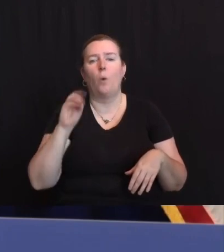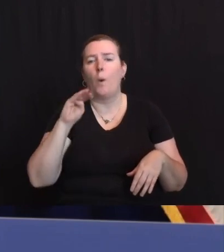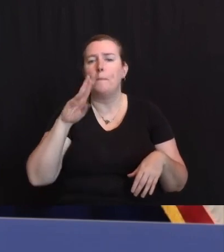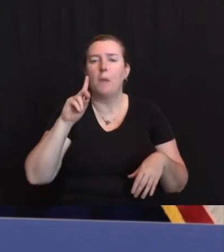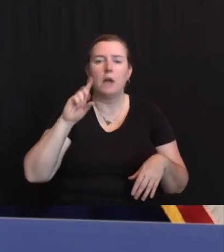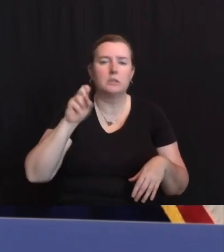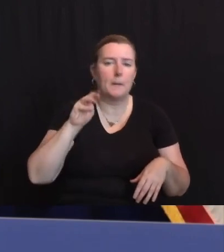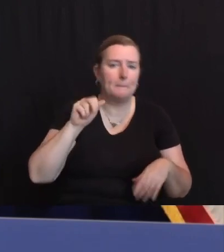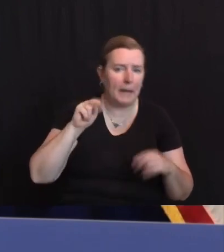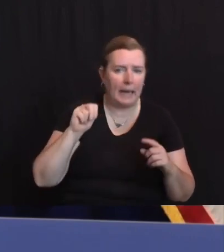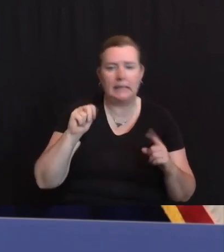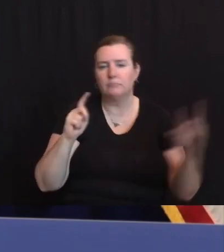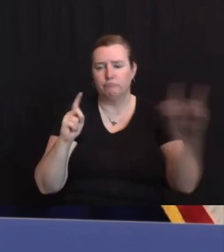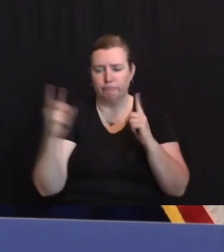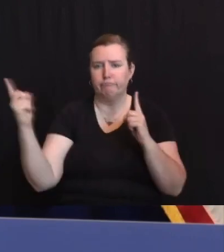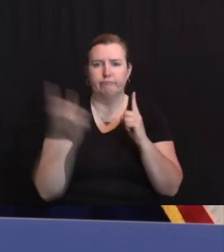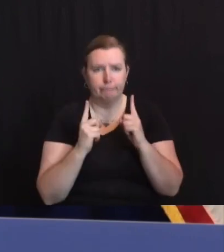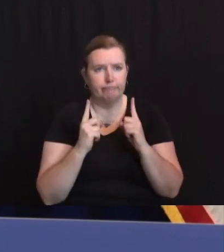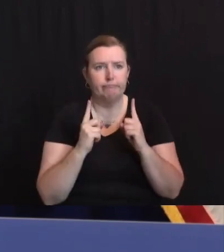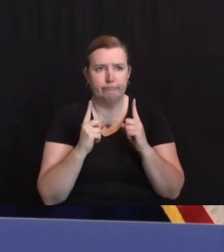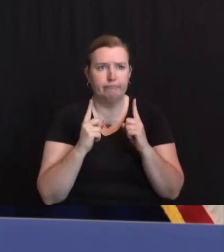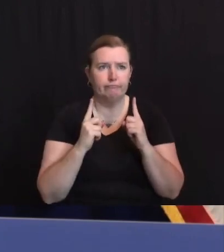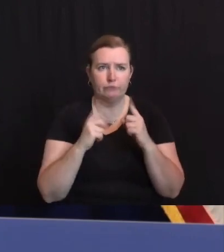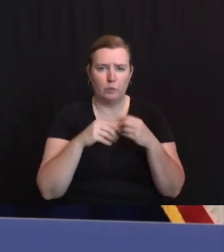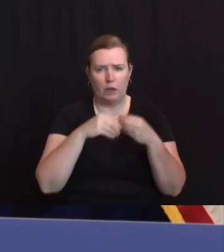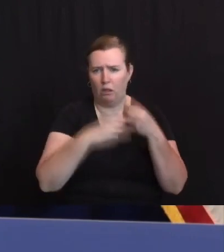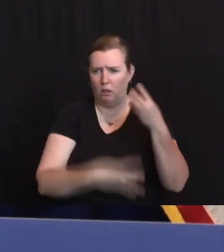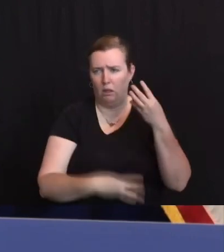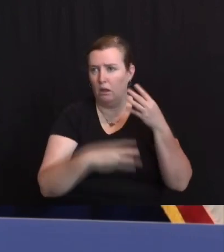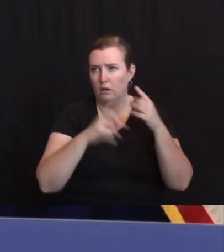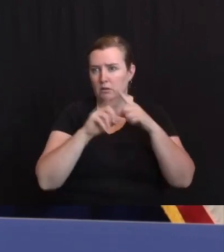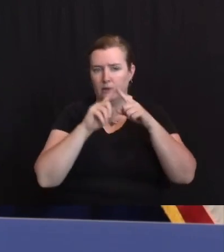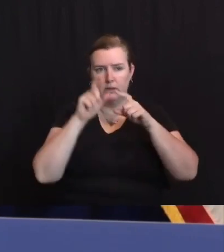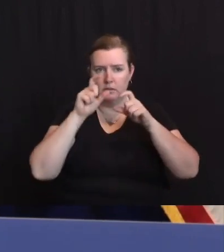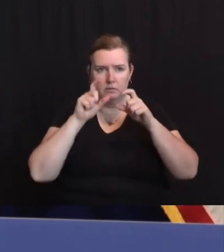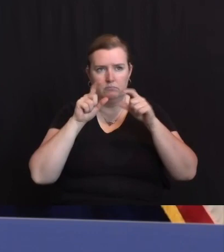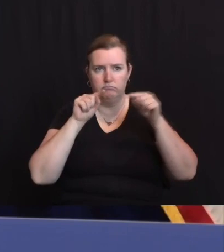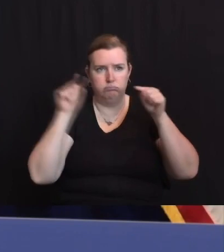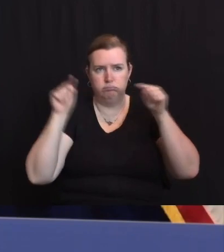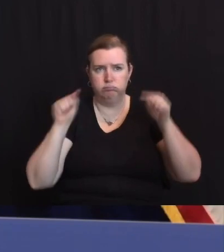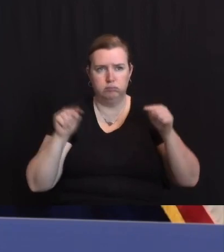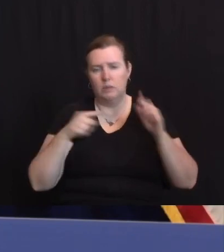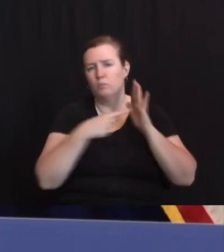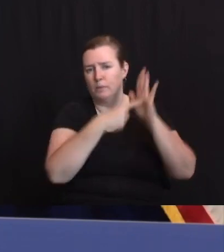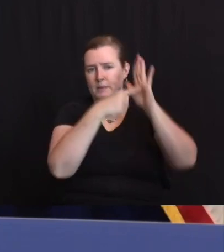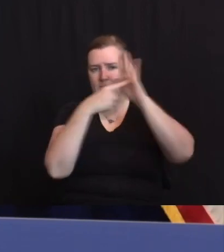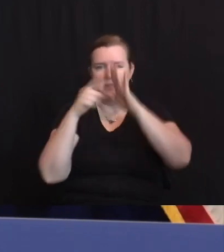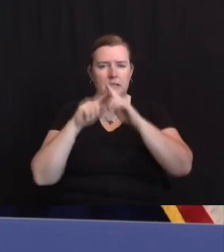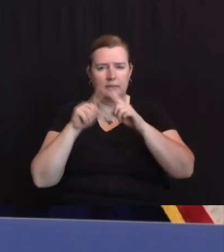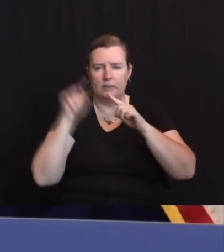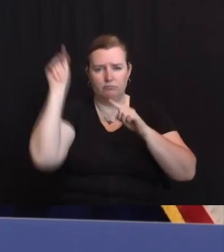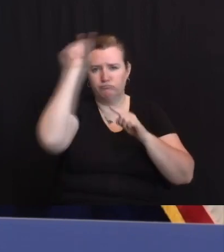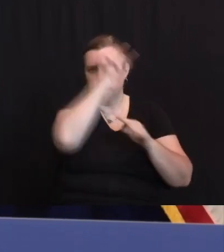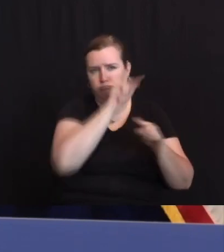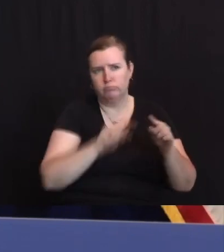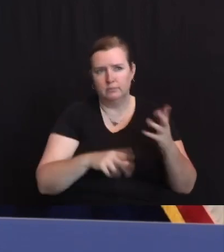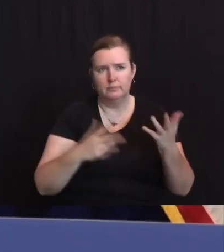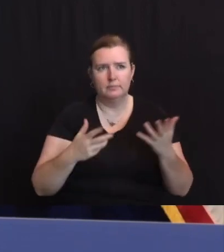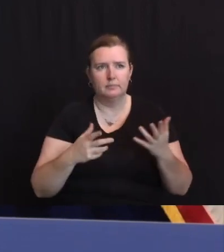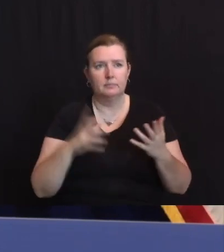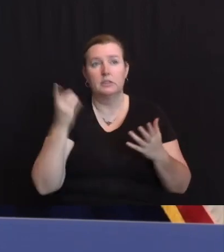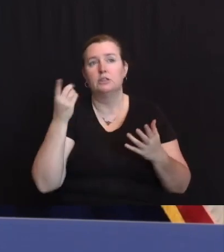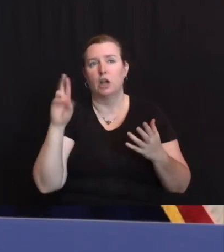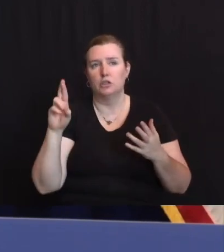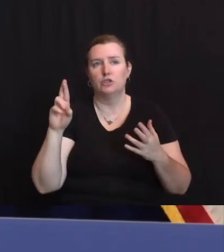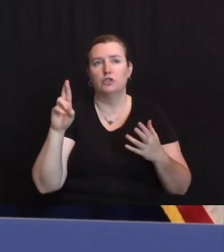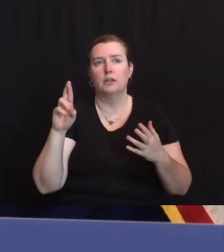seat. I can't go, I don't recall the rest of the participation. It is headed up by Dr. Adenaro,